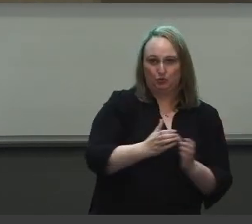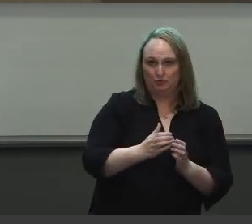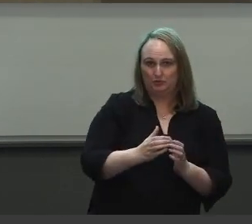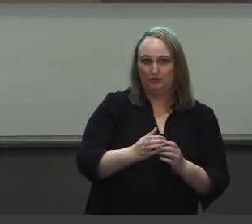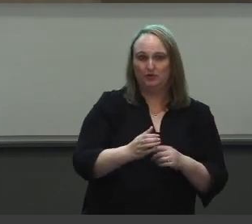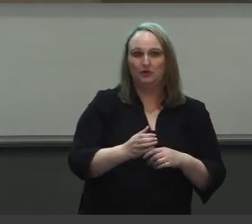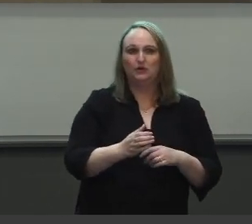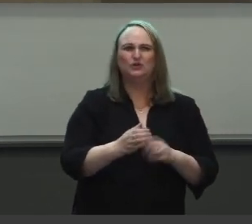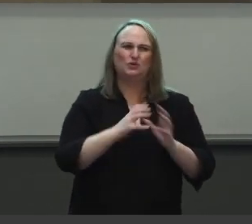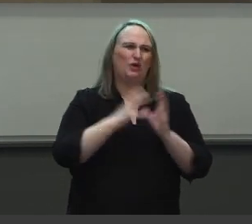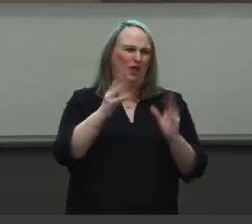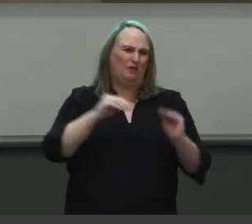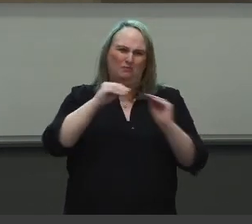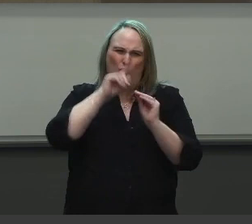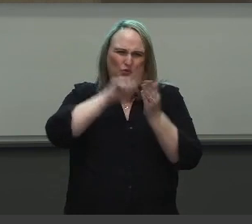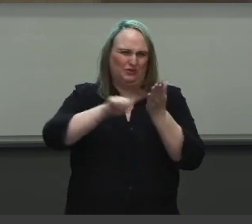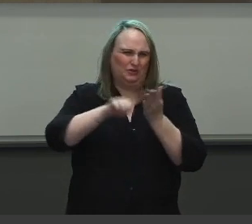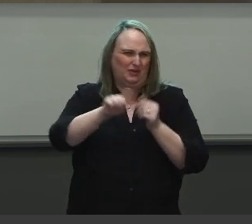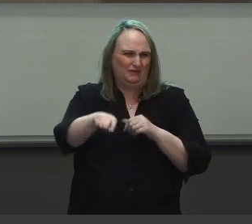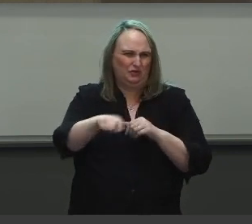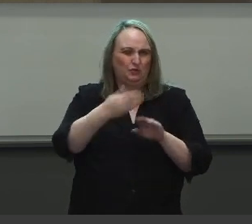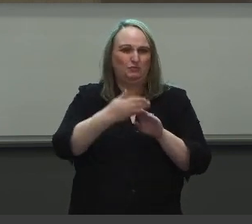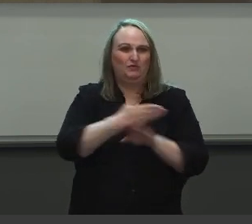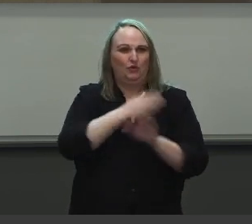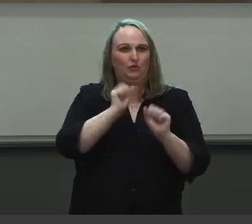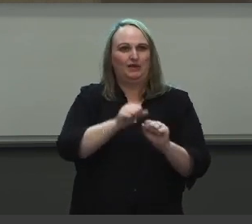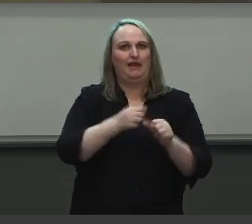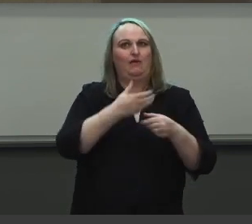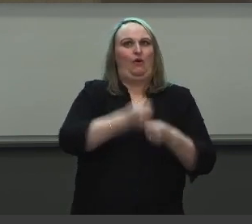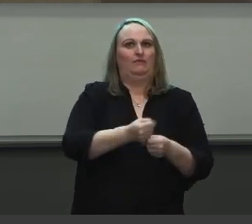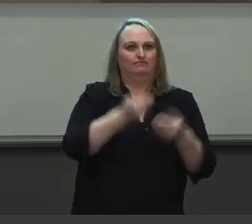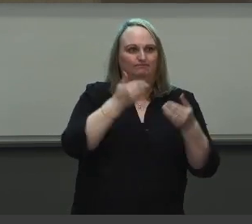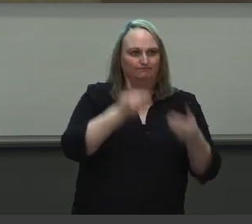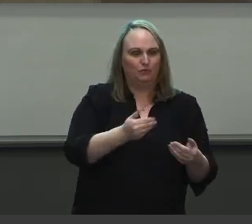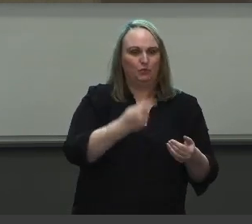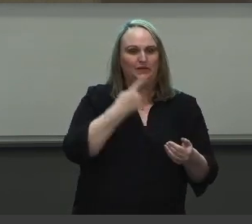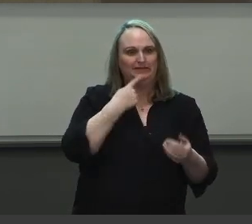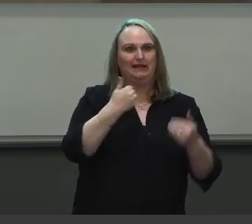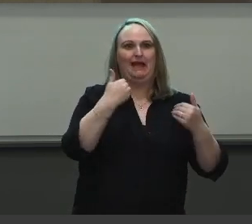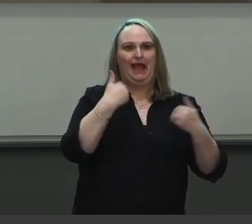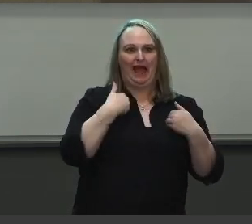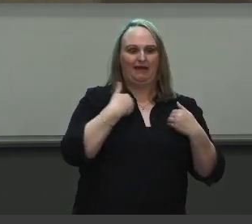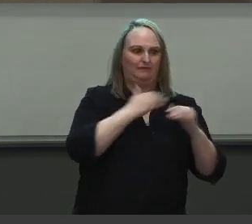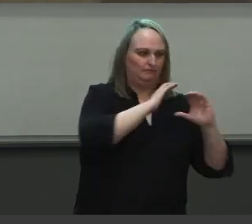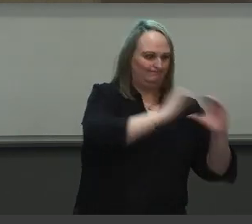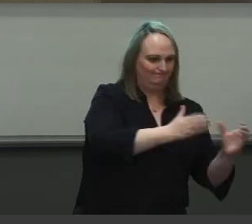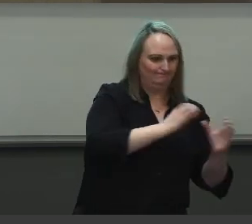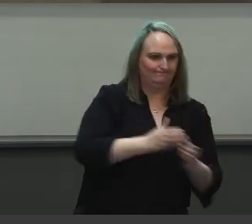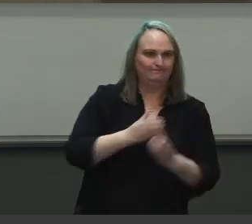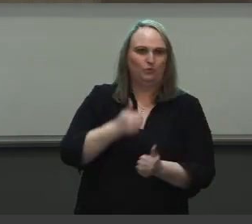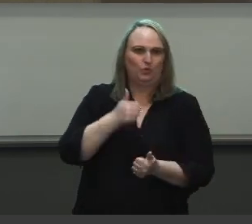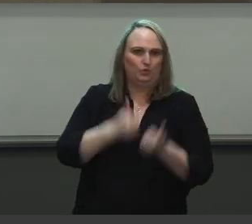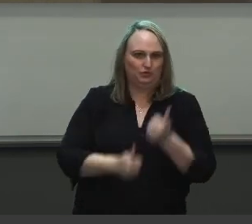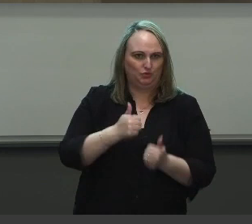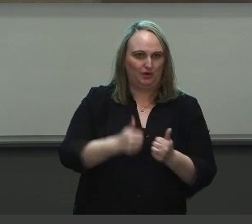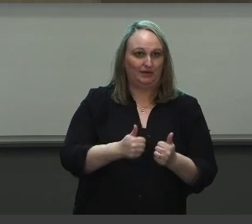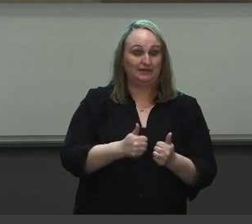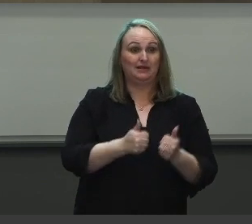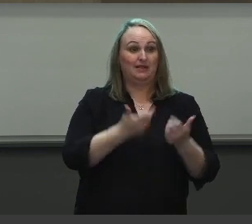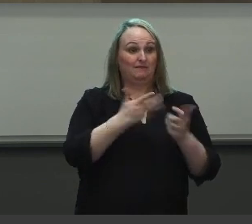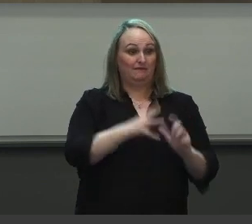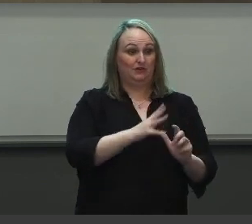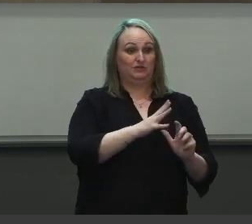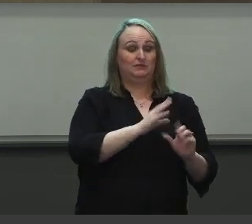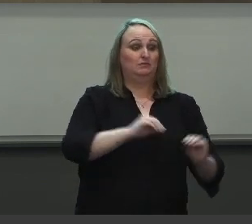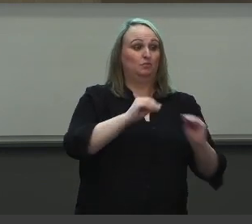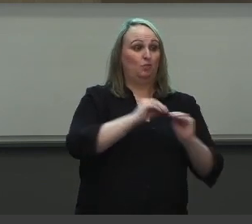we just need to learn a lot more about them before we could be confident about which ones exist. And then at that point, we'll be looking to translate it more